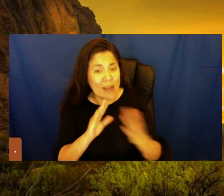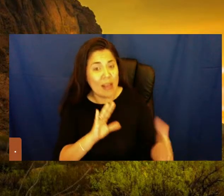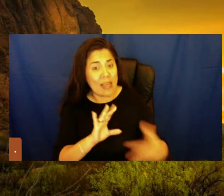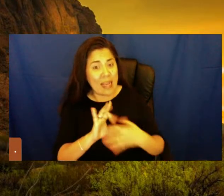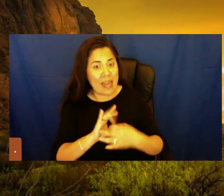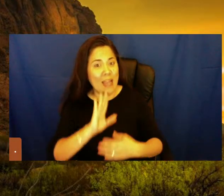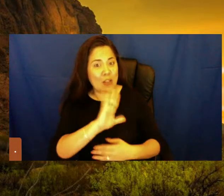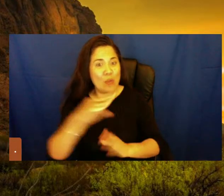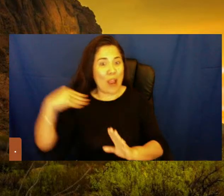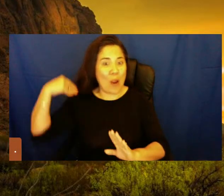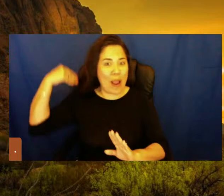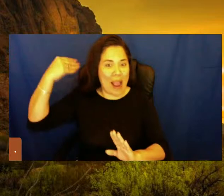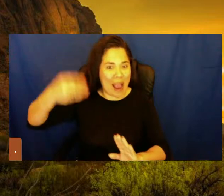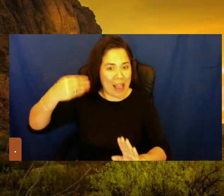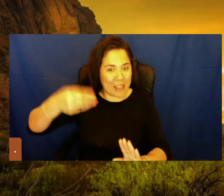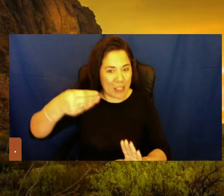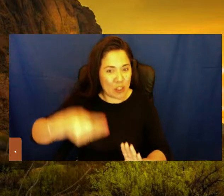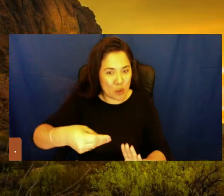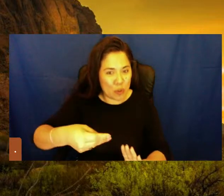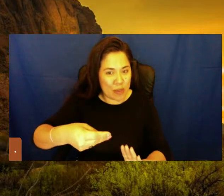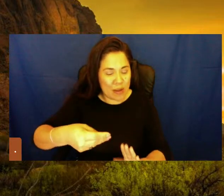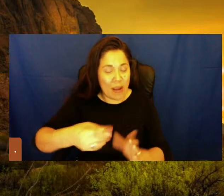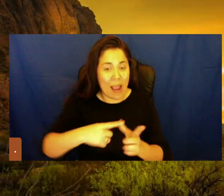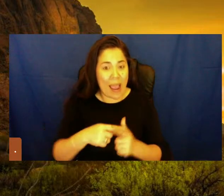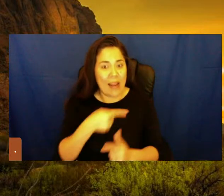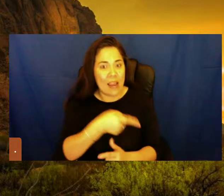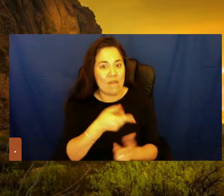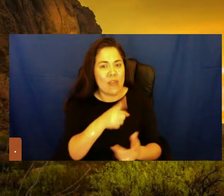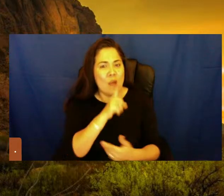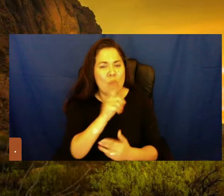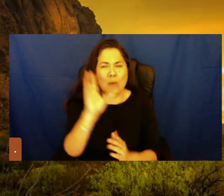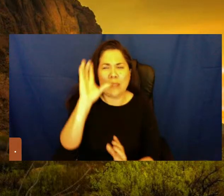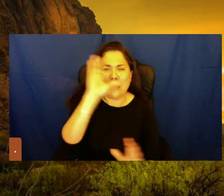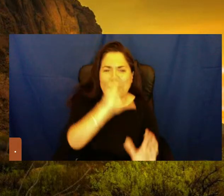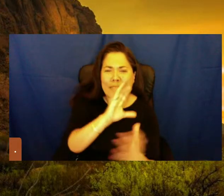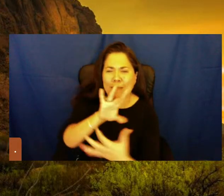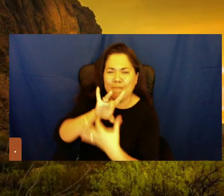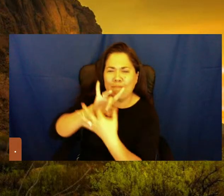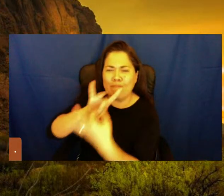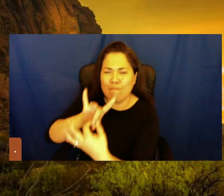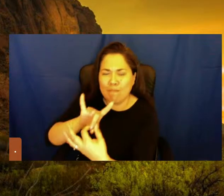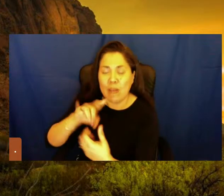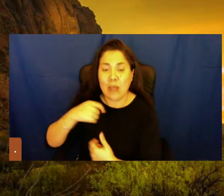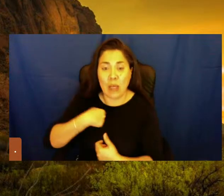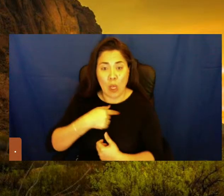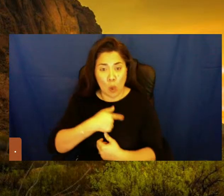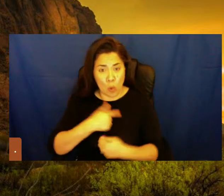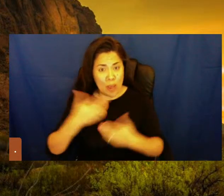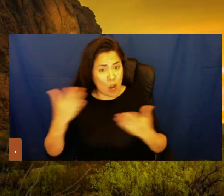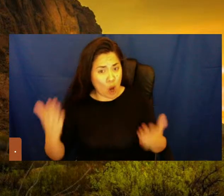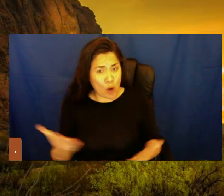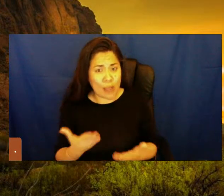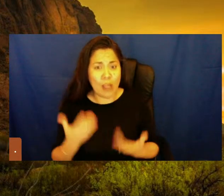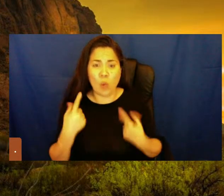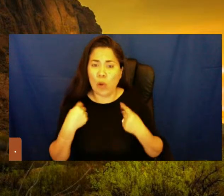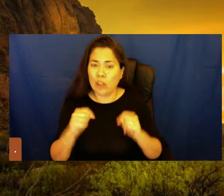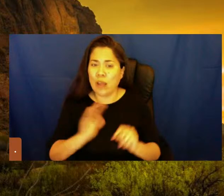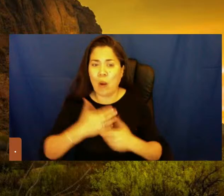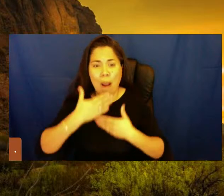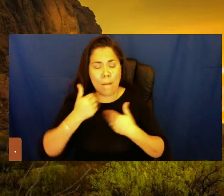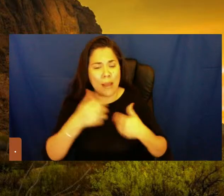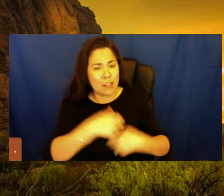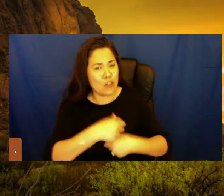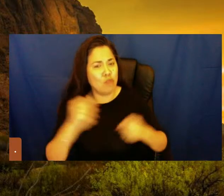ancestry, and those that are really seeking, to engage in that way. We will try our best to make way for those people, honor